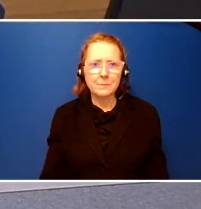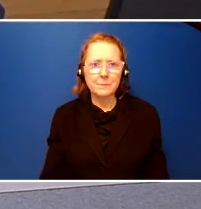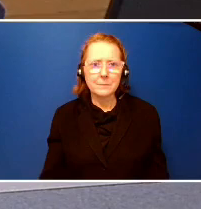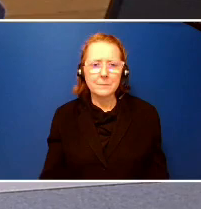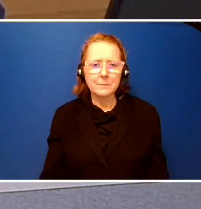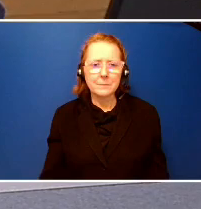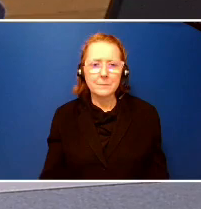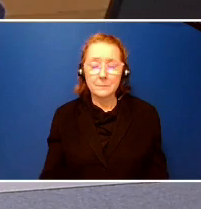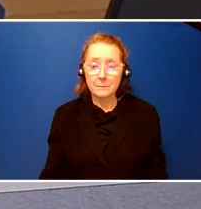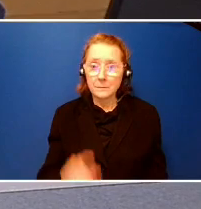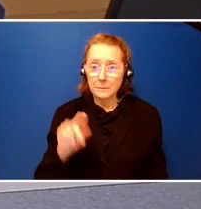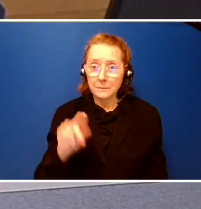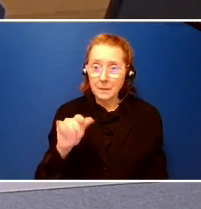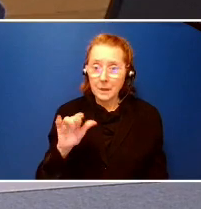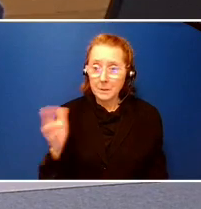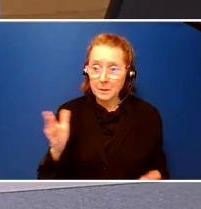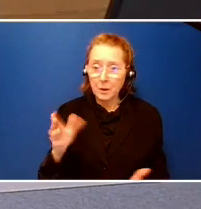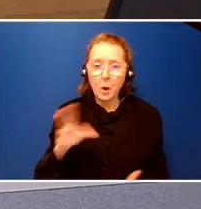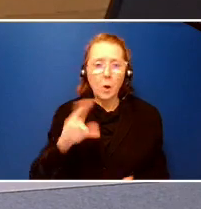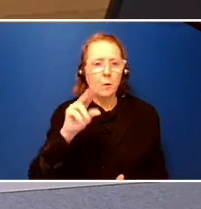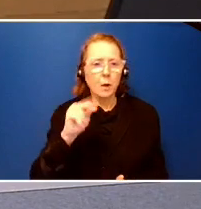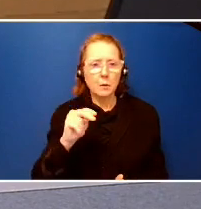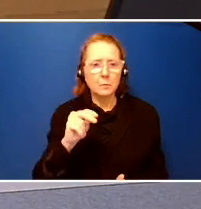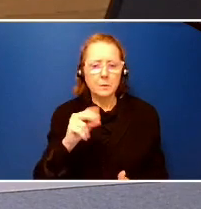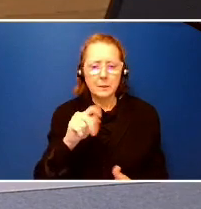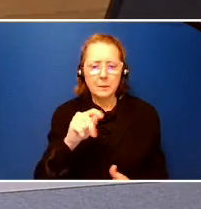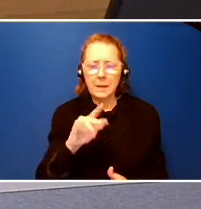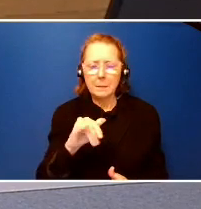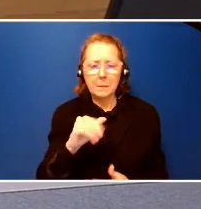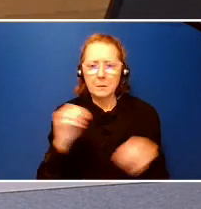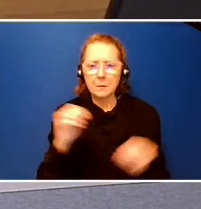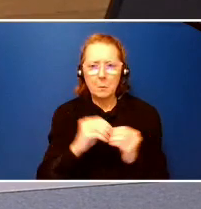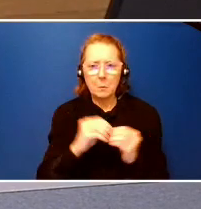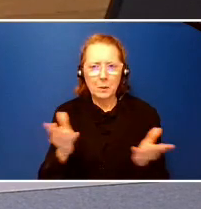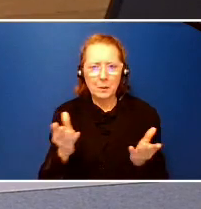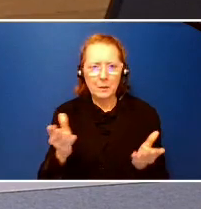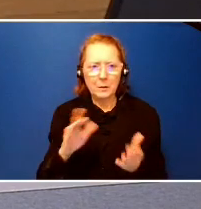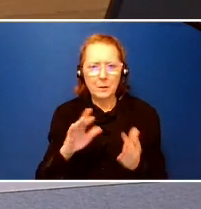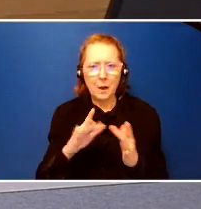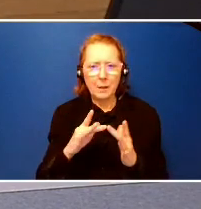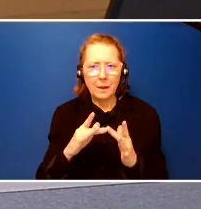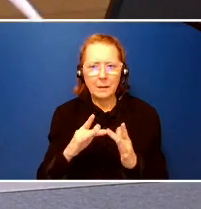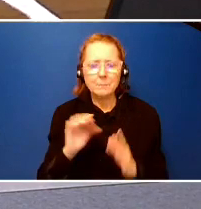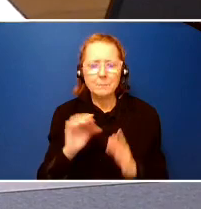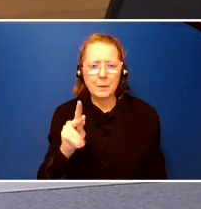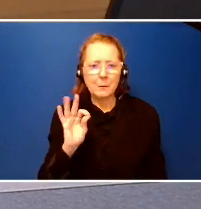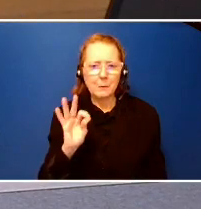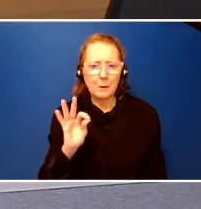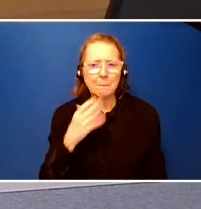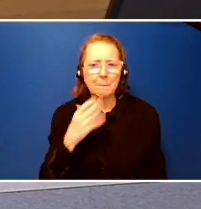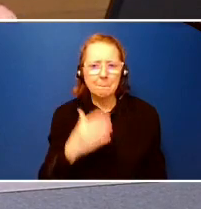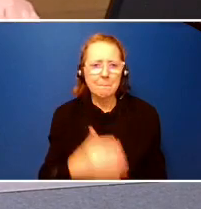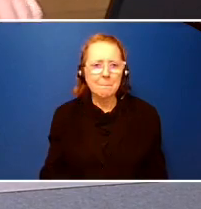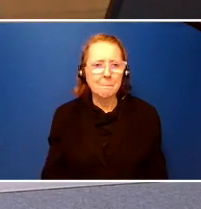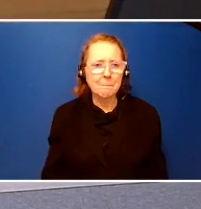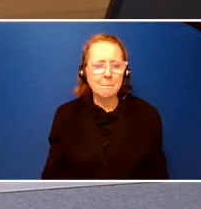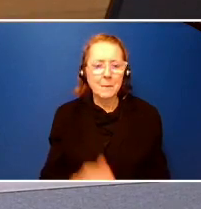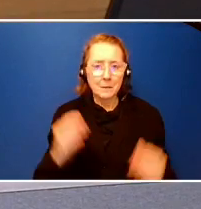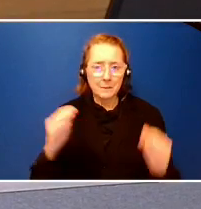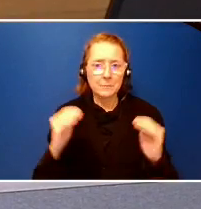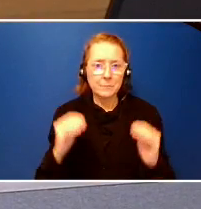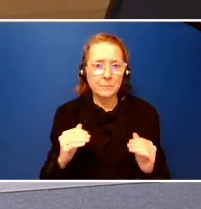Do we have Tammy? No. So Tammy is no longer with us online. Great, thank you. So we will move on.